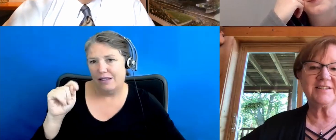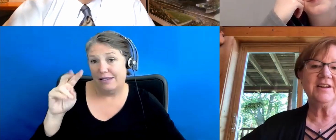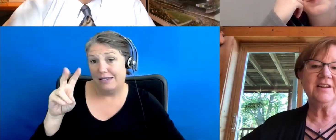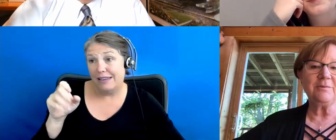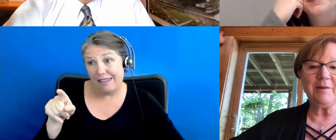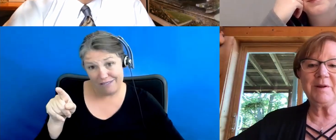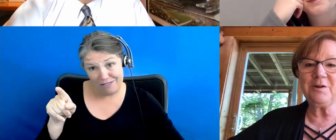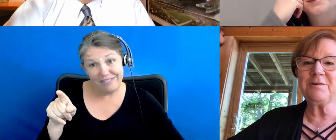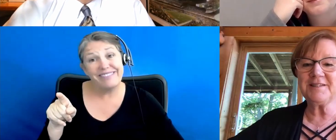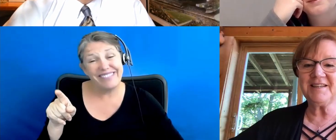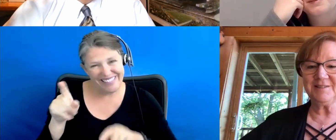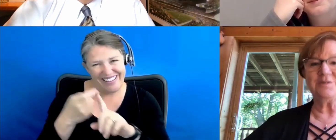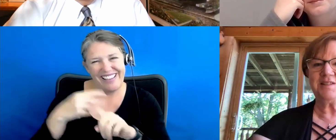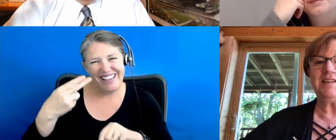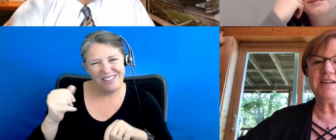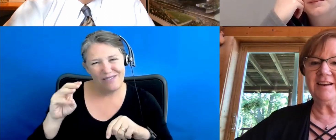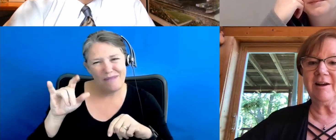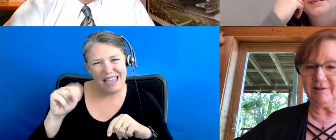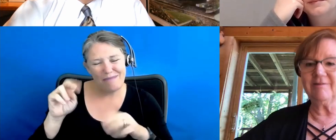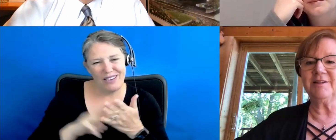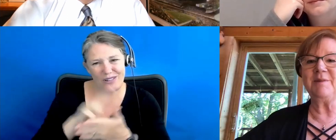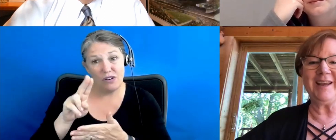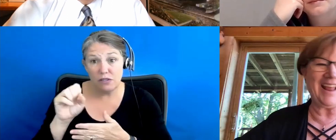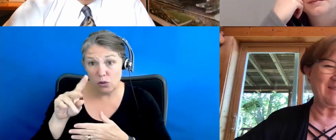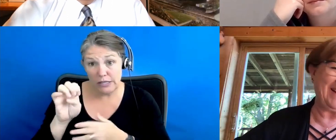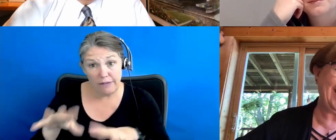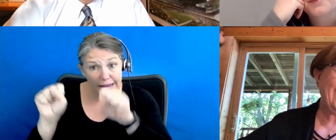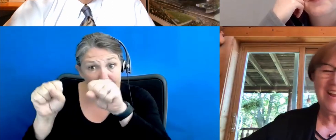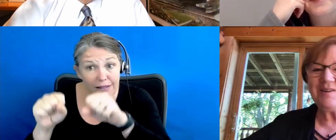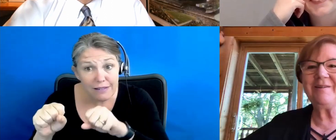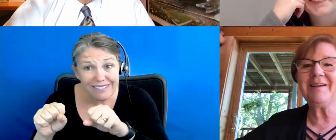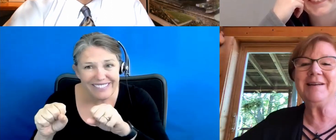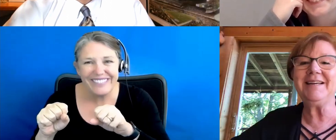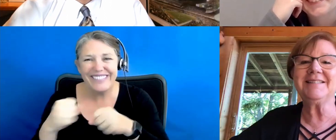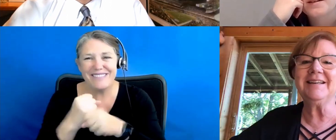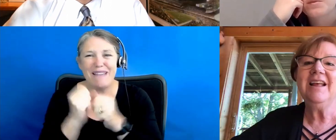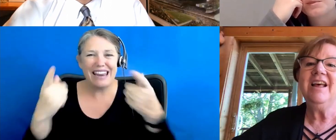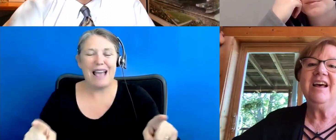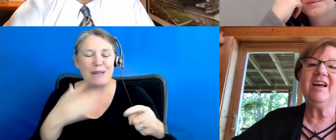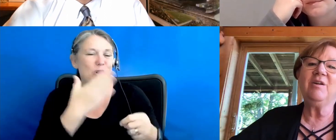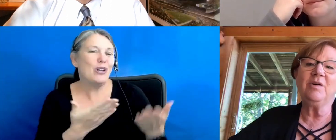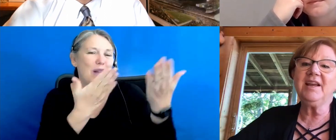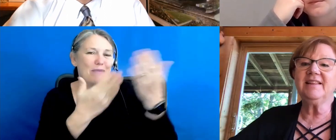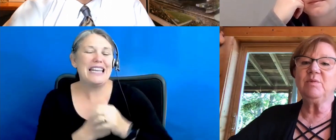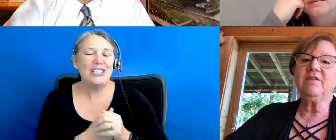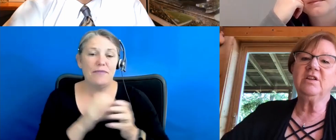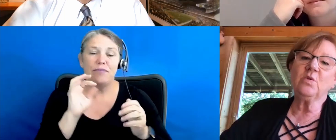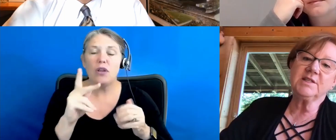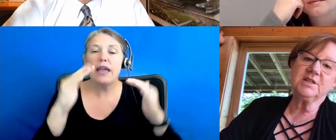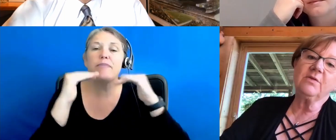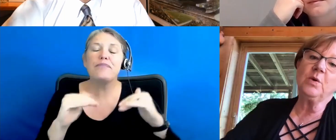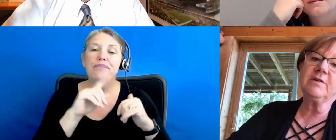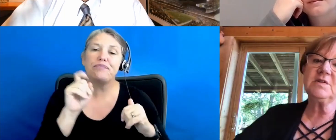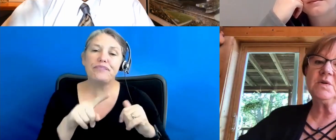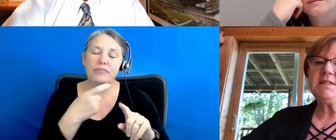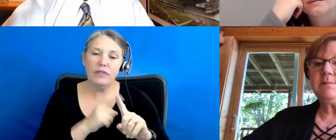Anderson. He's from Hamline University. So Steve, take it on. Let's make it happen. Good recommendation. Okay, then we have another